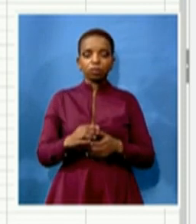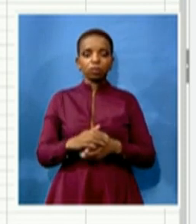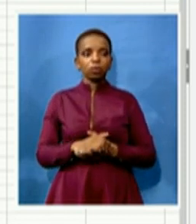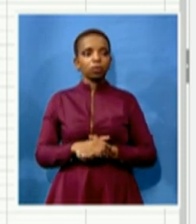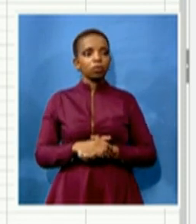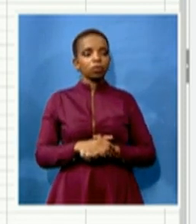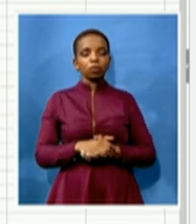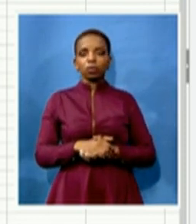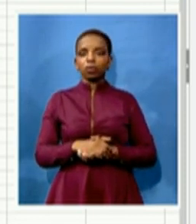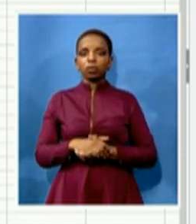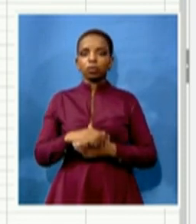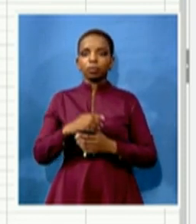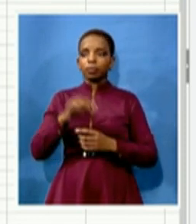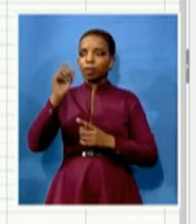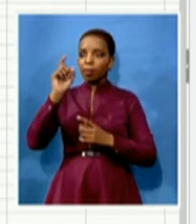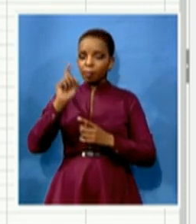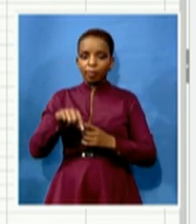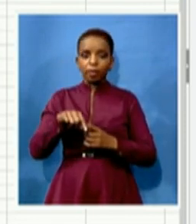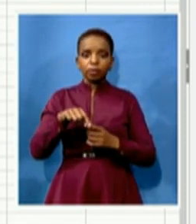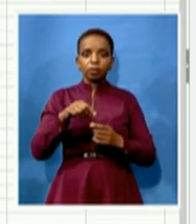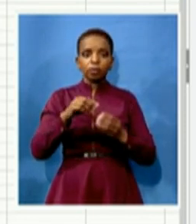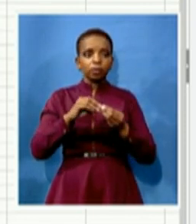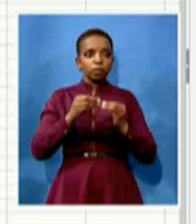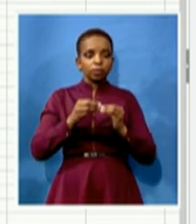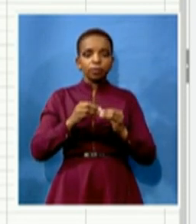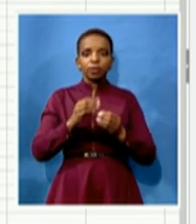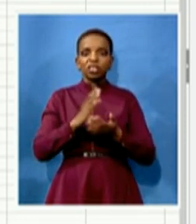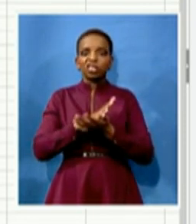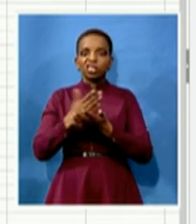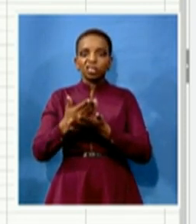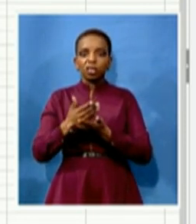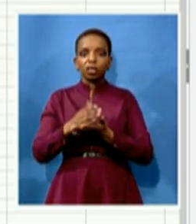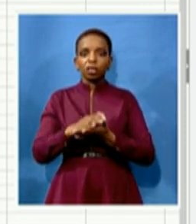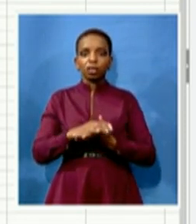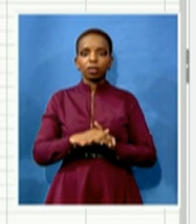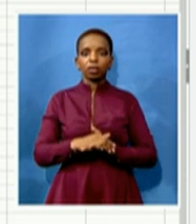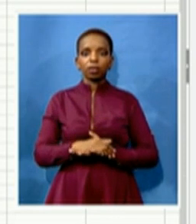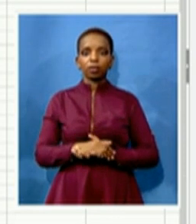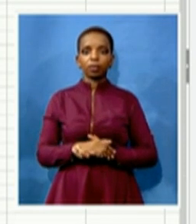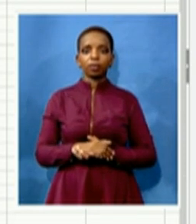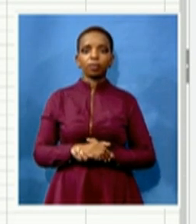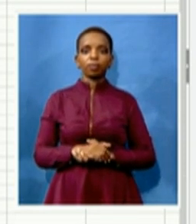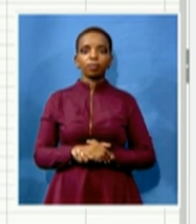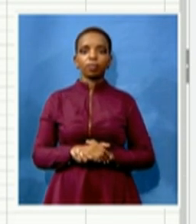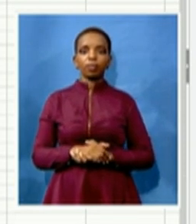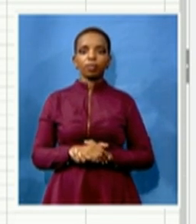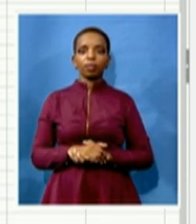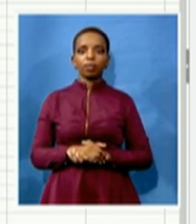Okay.